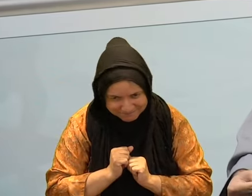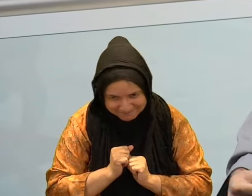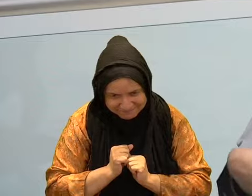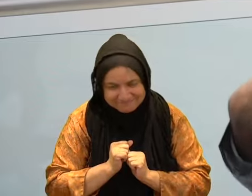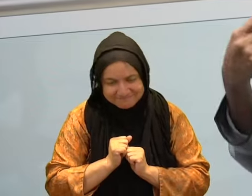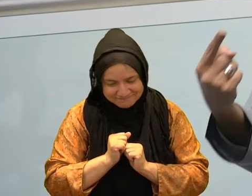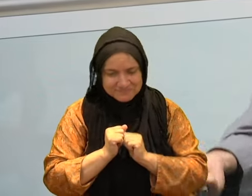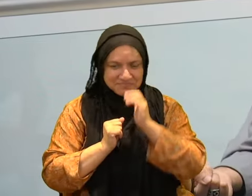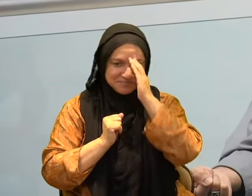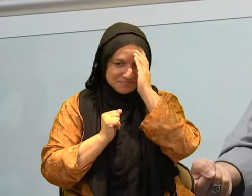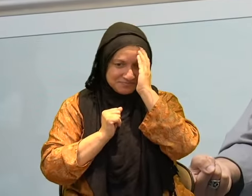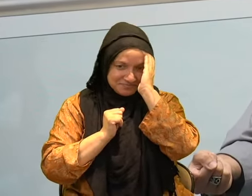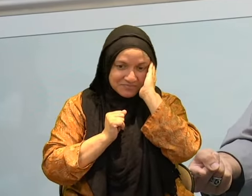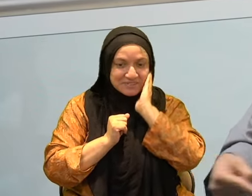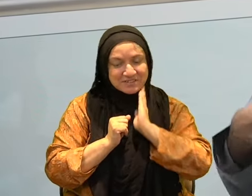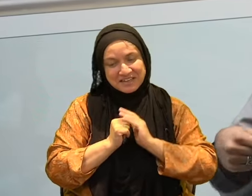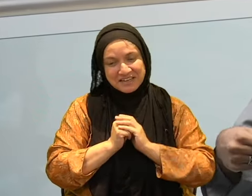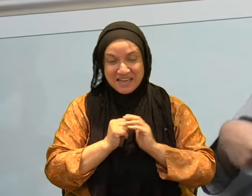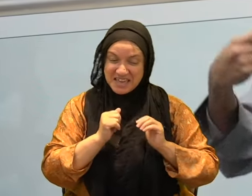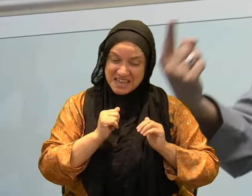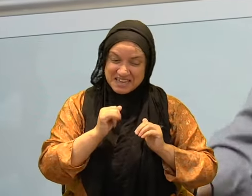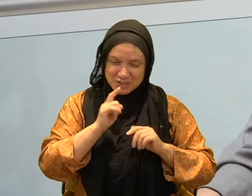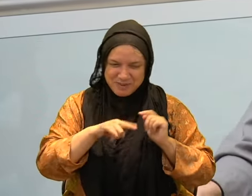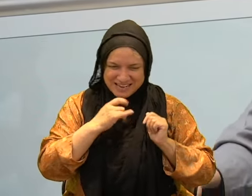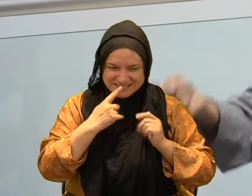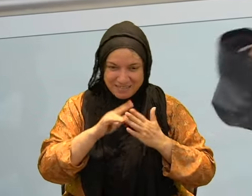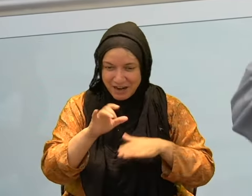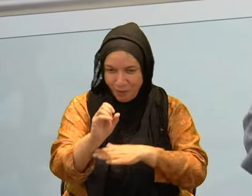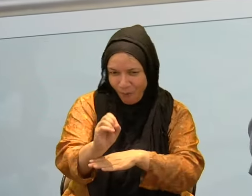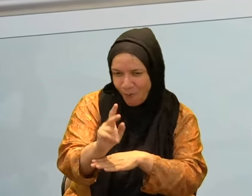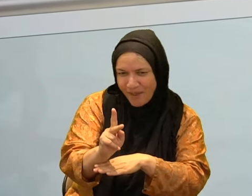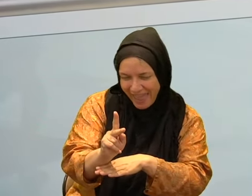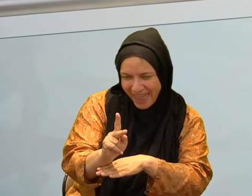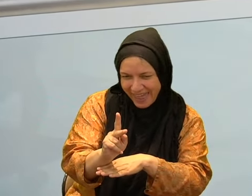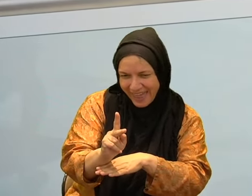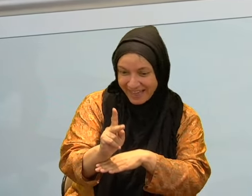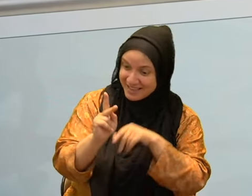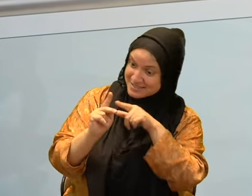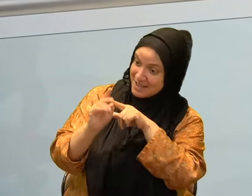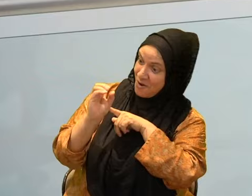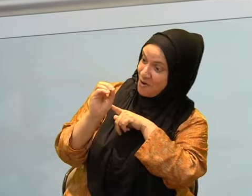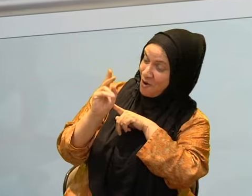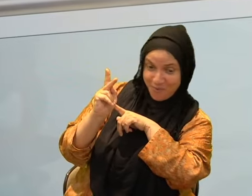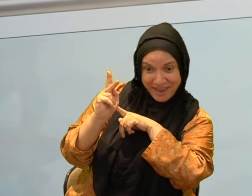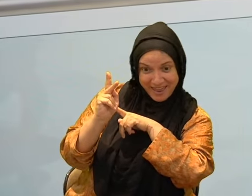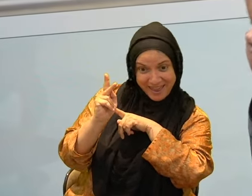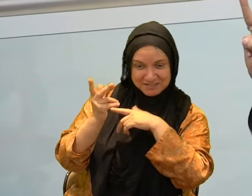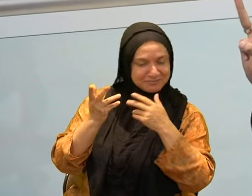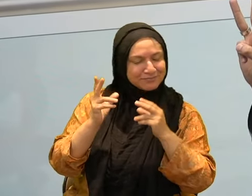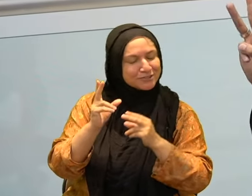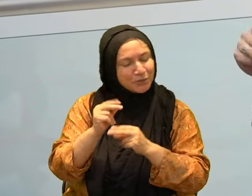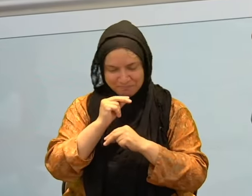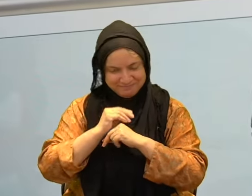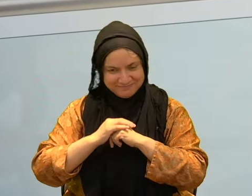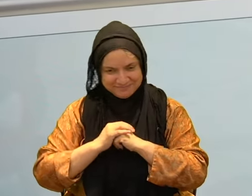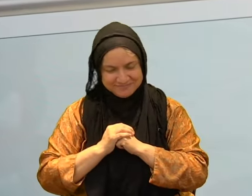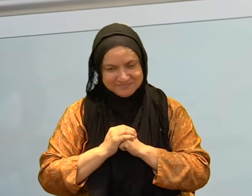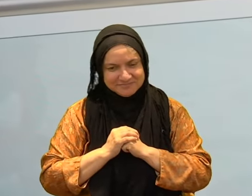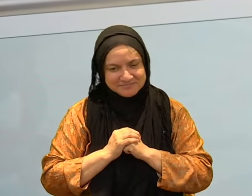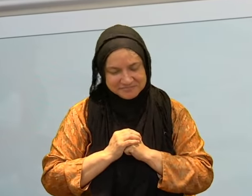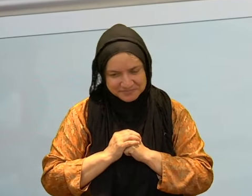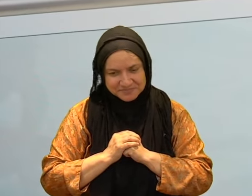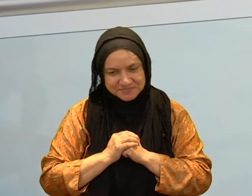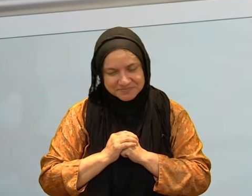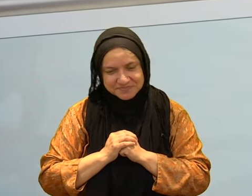because at least I'm not doing that much, not realizing that that much started off with this much. Three things. A noble